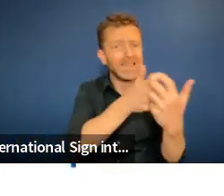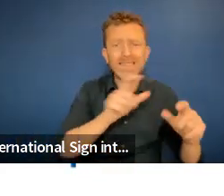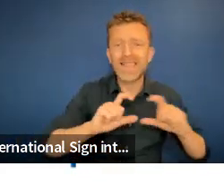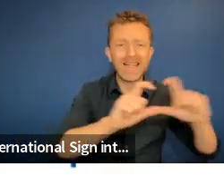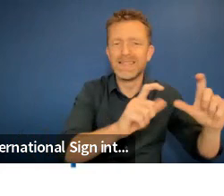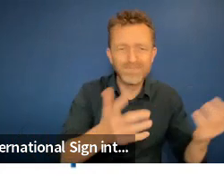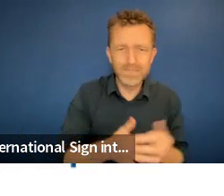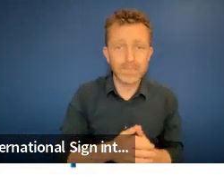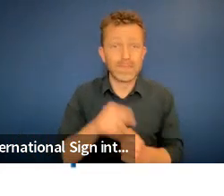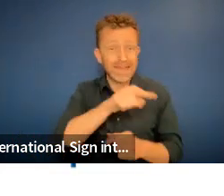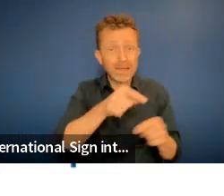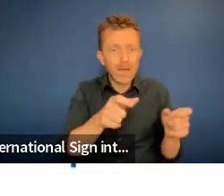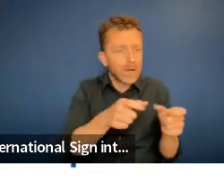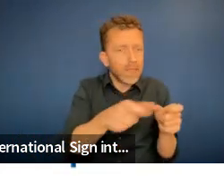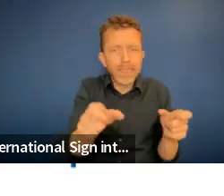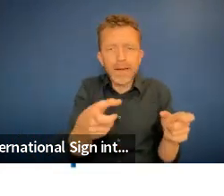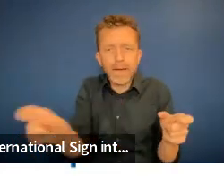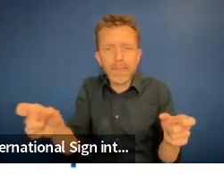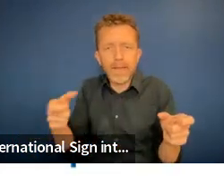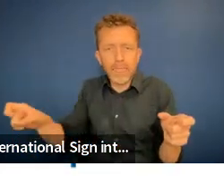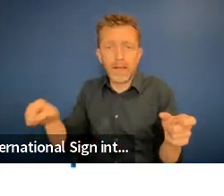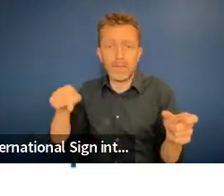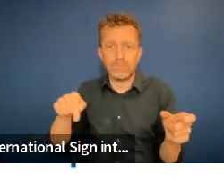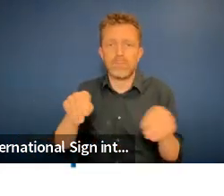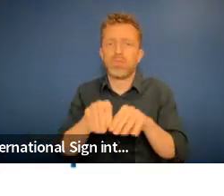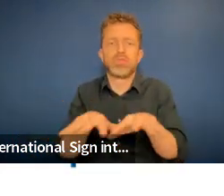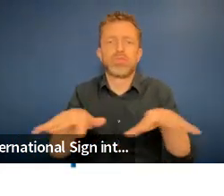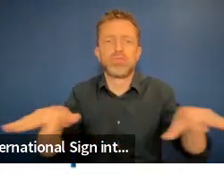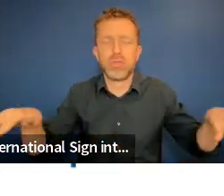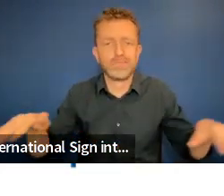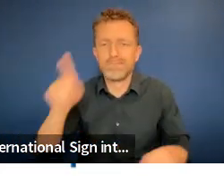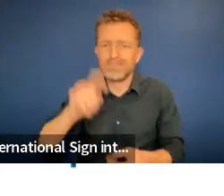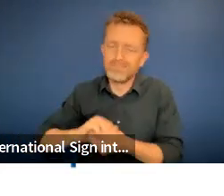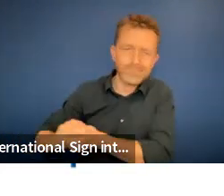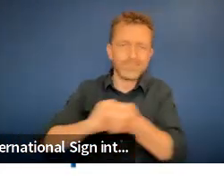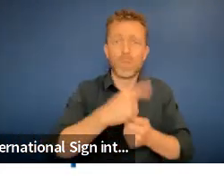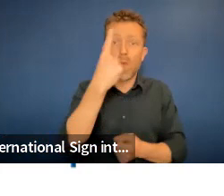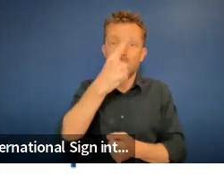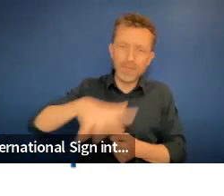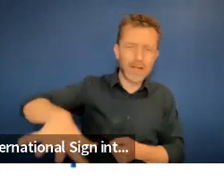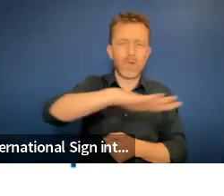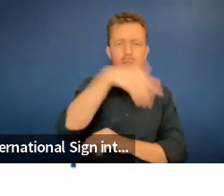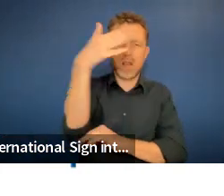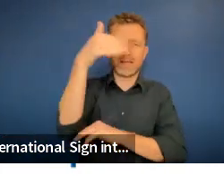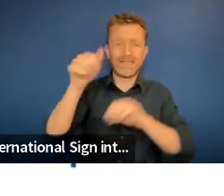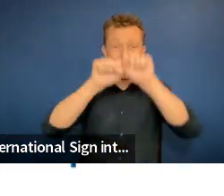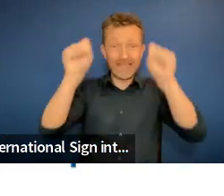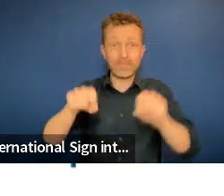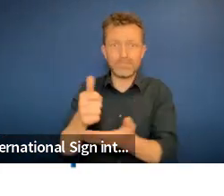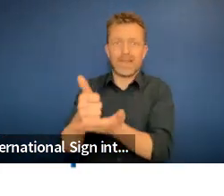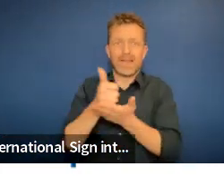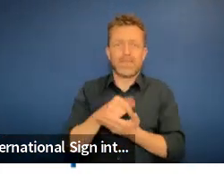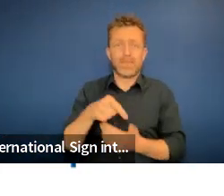the countries in terms of funding of assistive products. We always have a combination of public or private